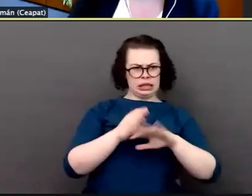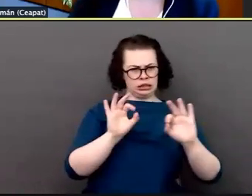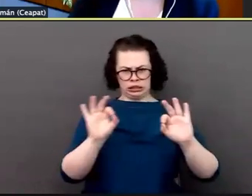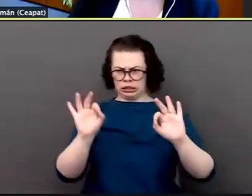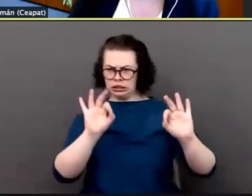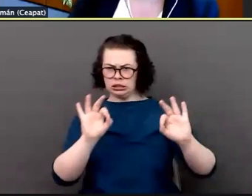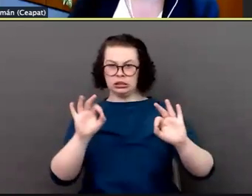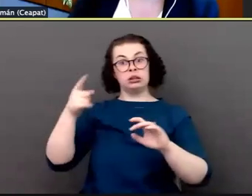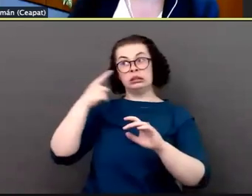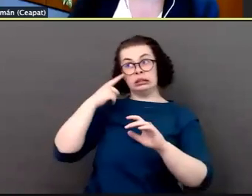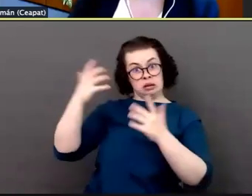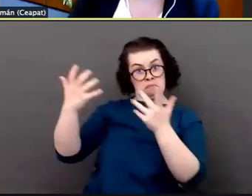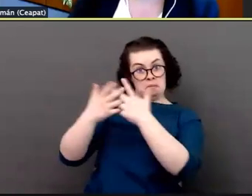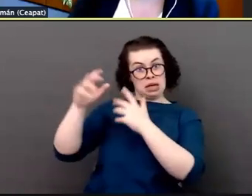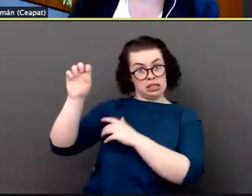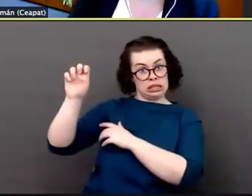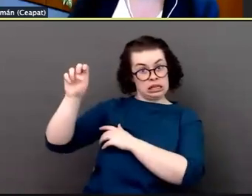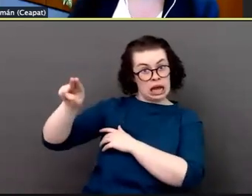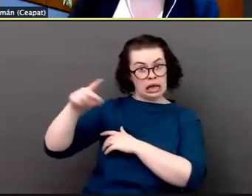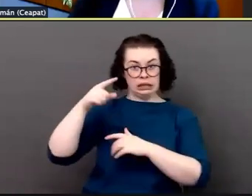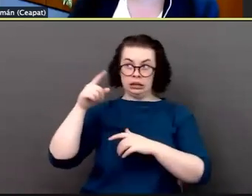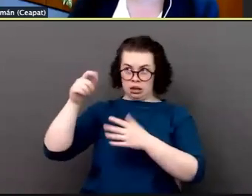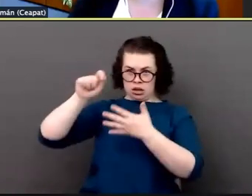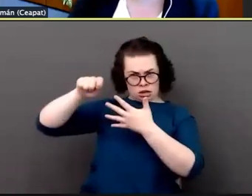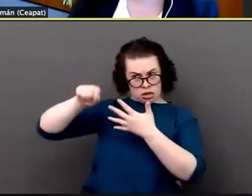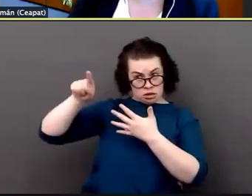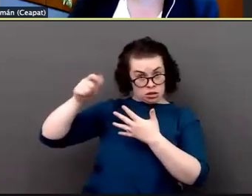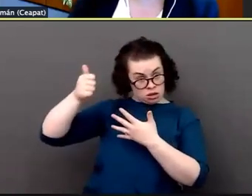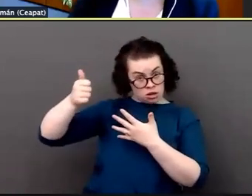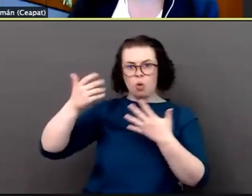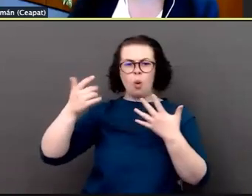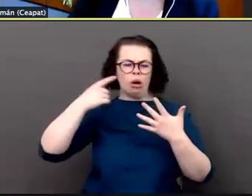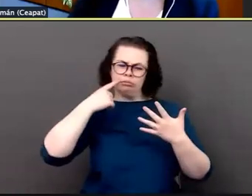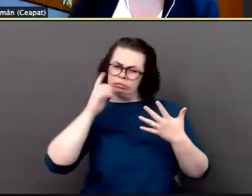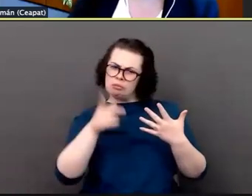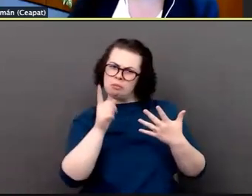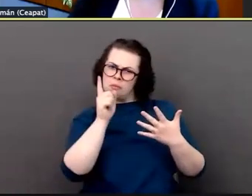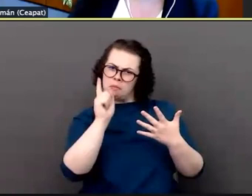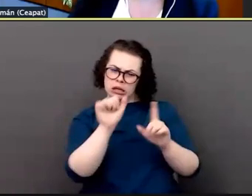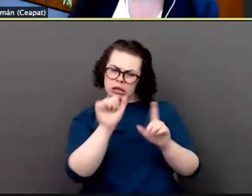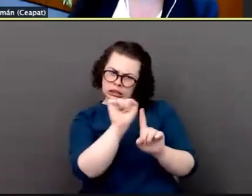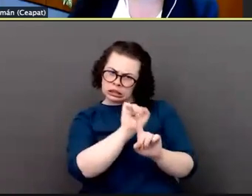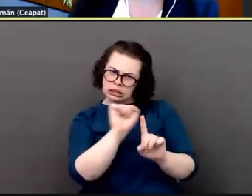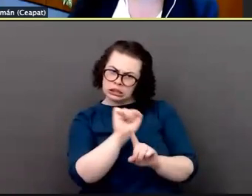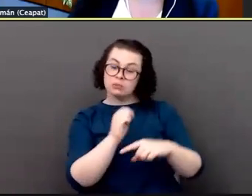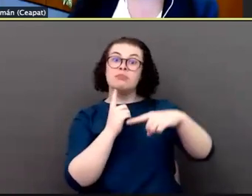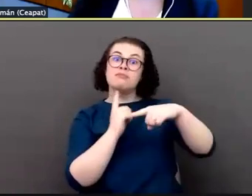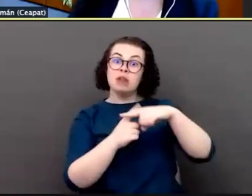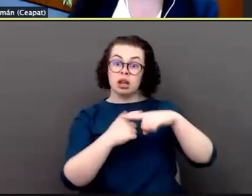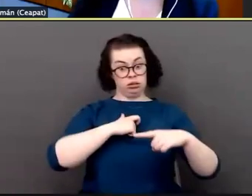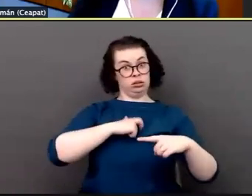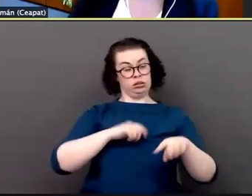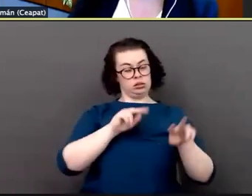and capacity for improvement, but at the same time serves to objectively